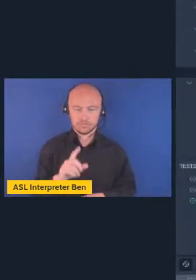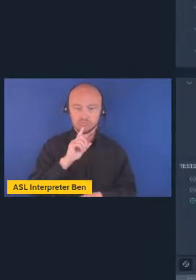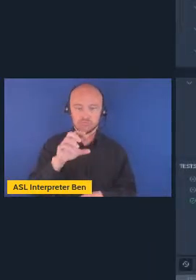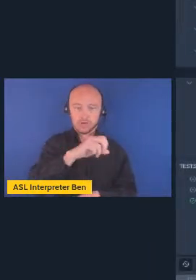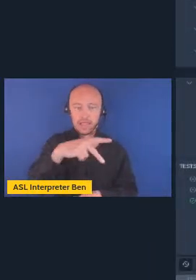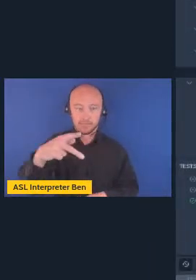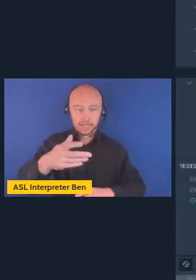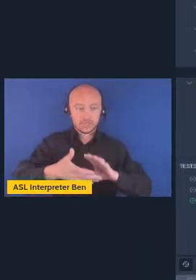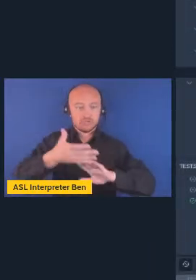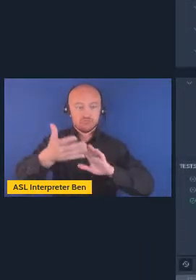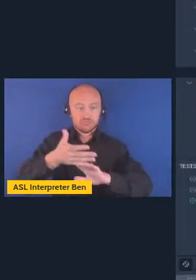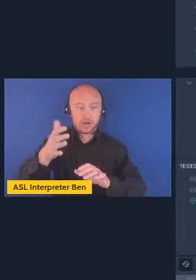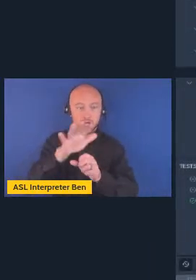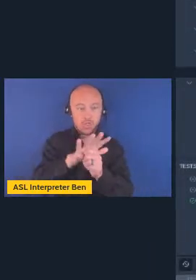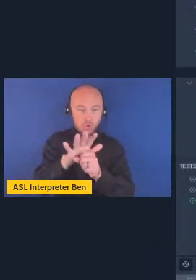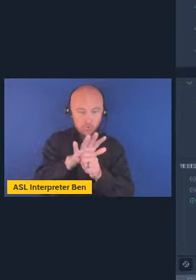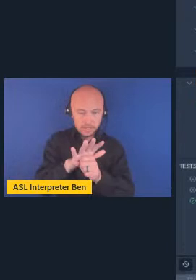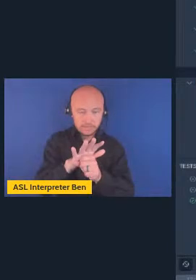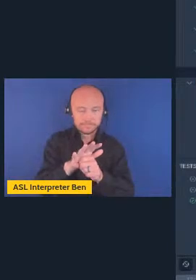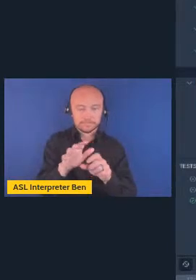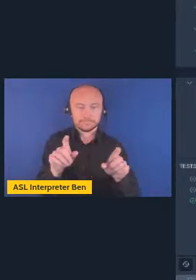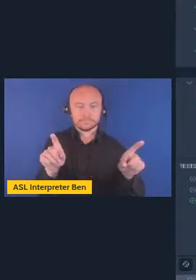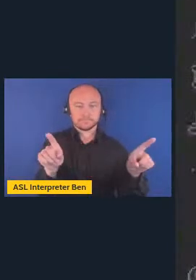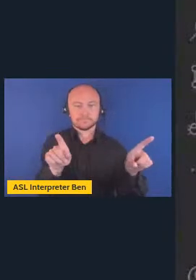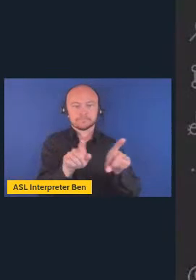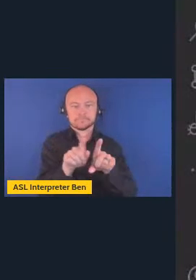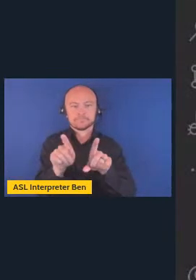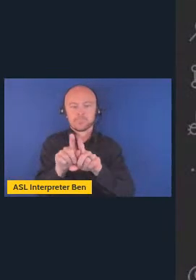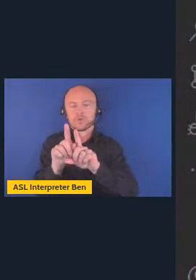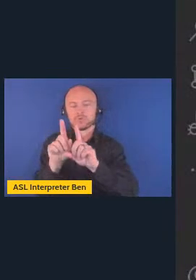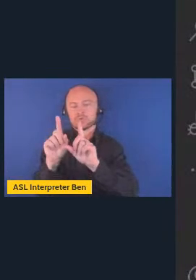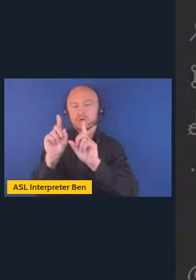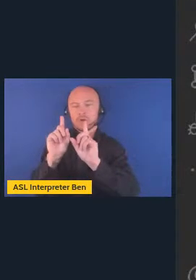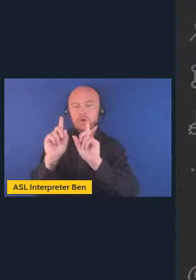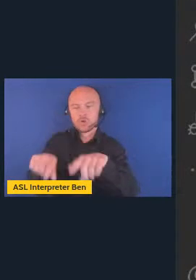running locally. I can also go to